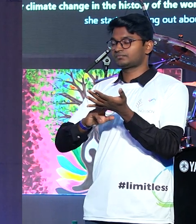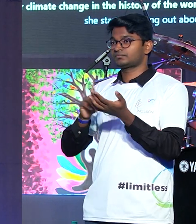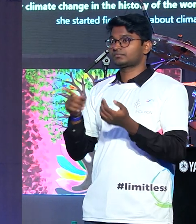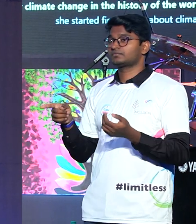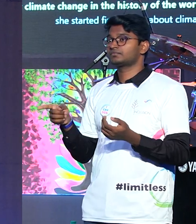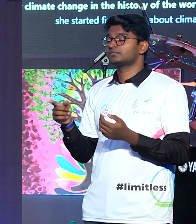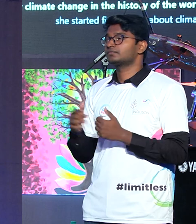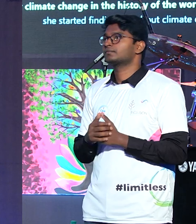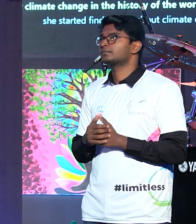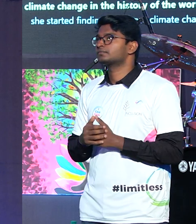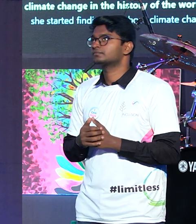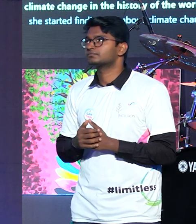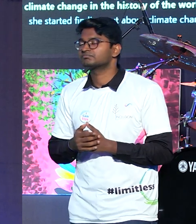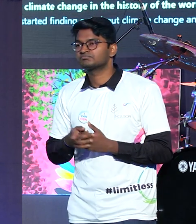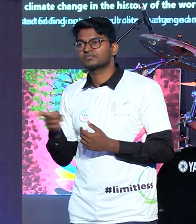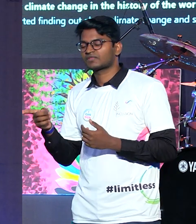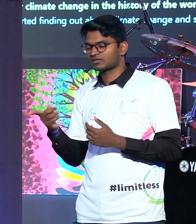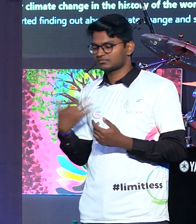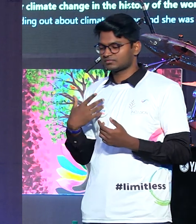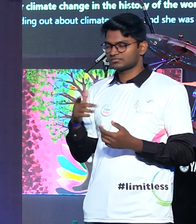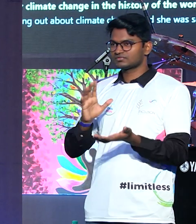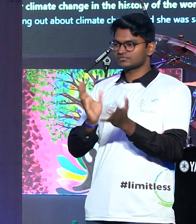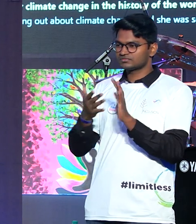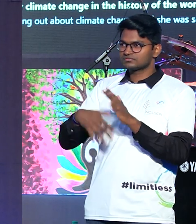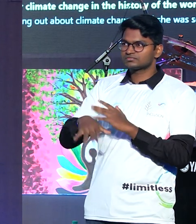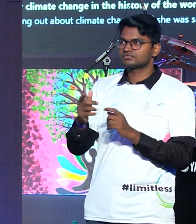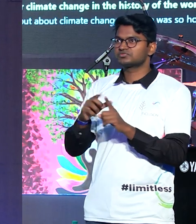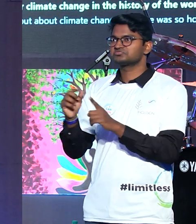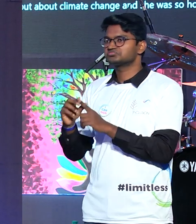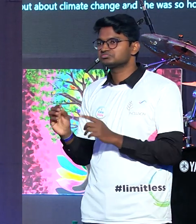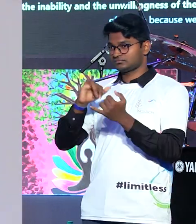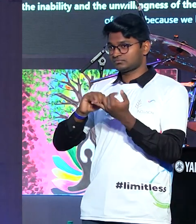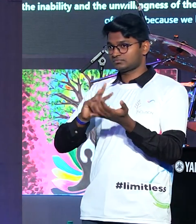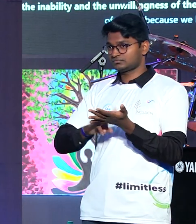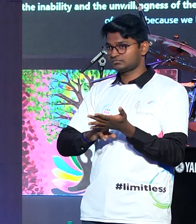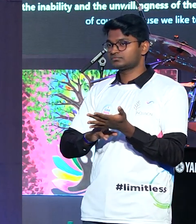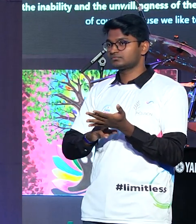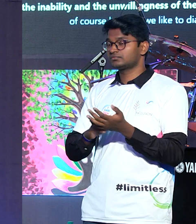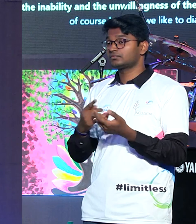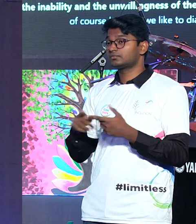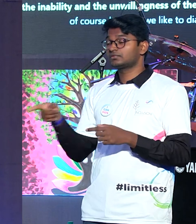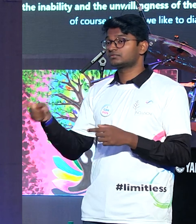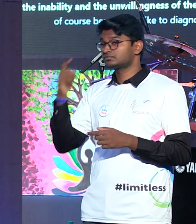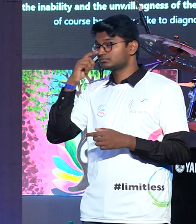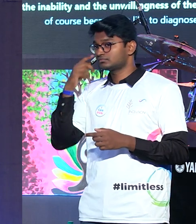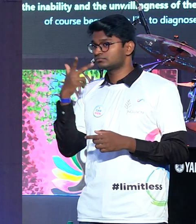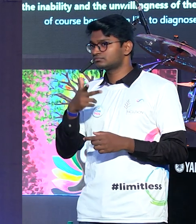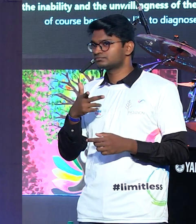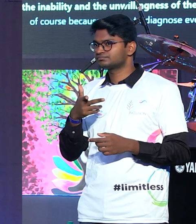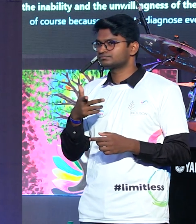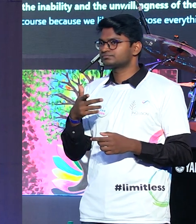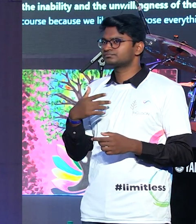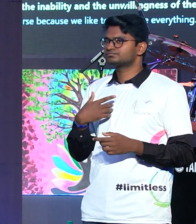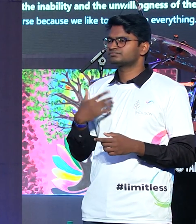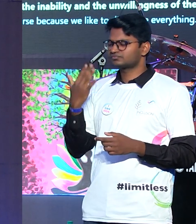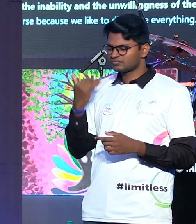the adults in her world to do anything about it that she went completely silent. But she said, it's just common sense. Why